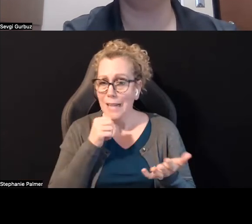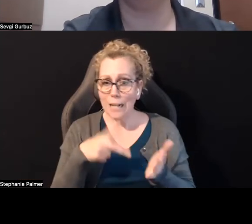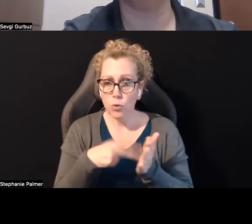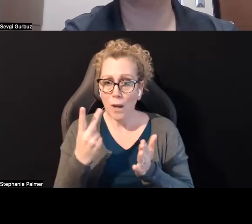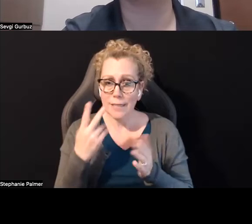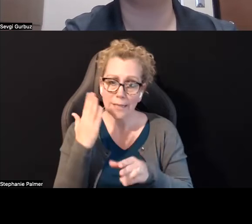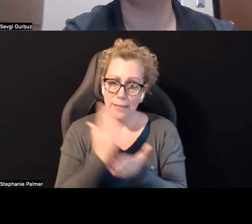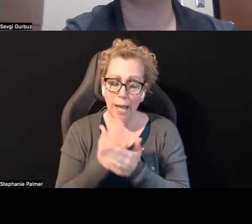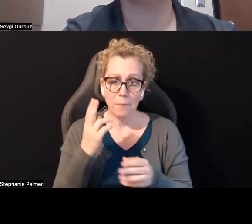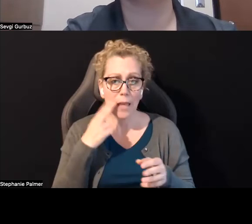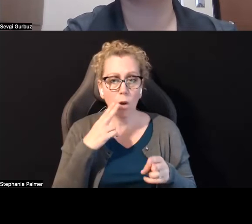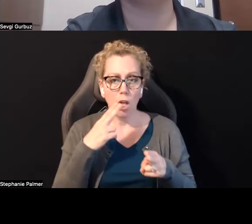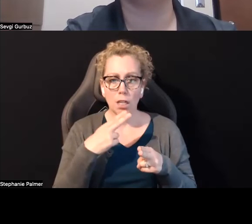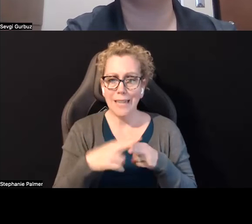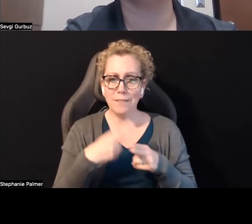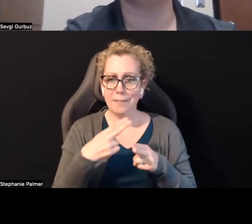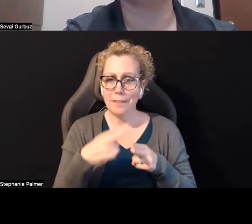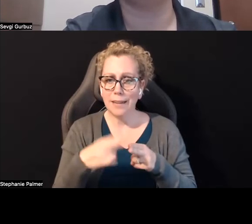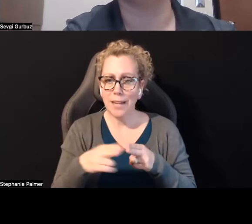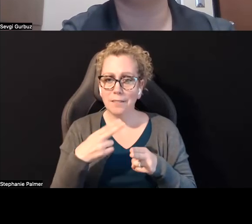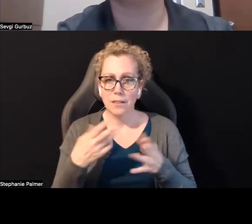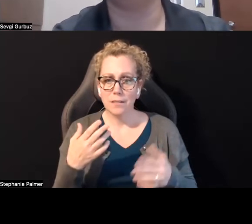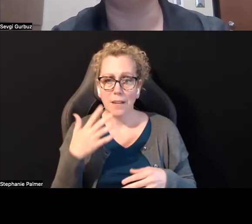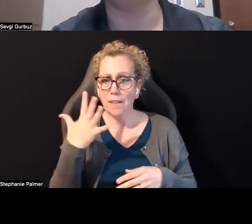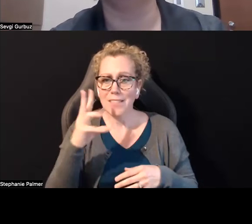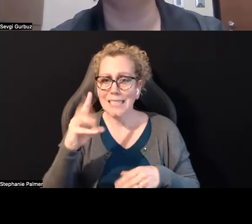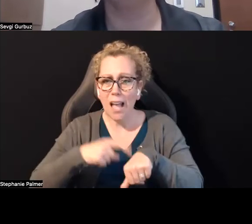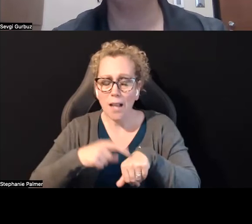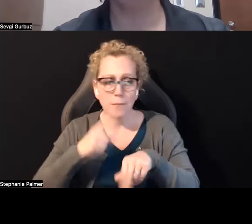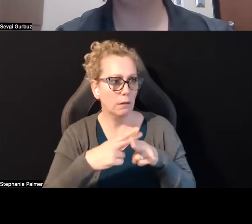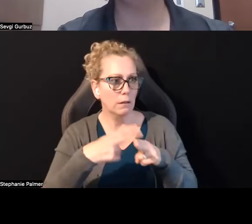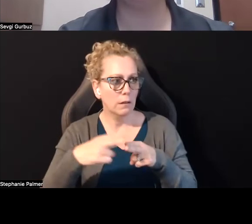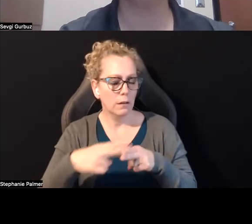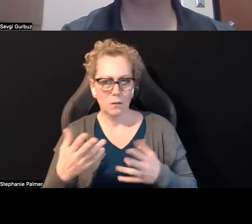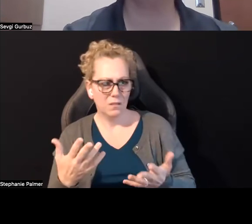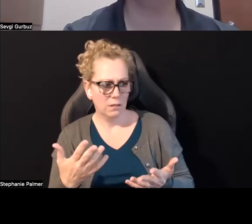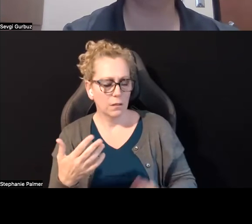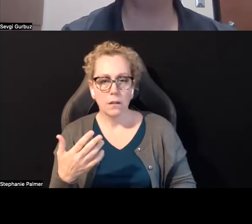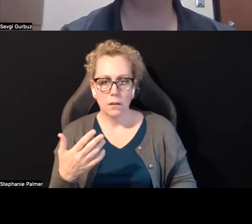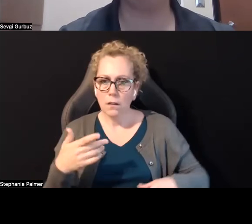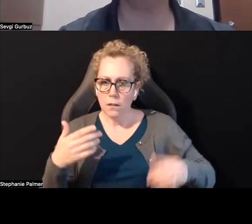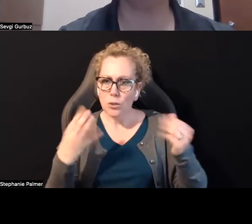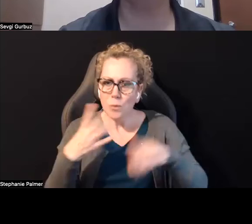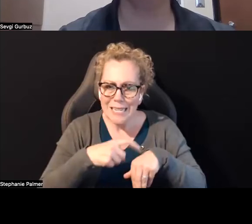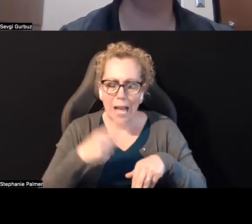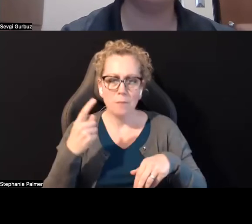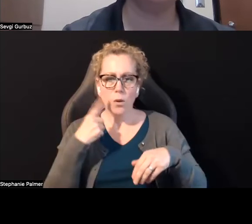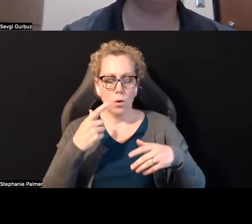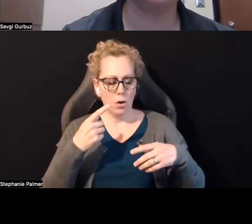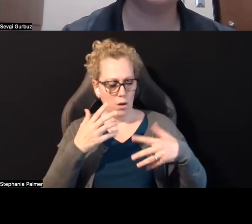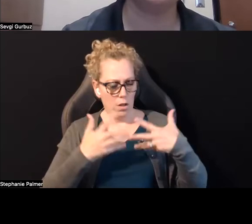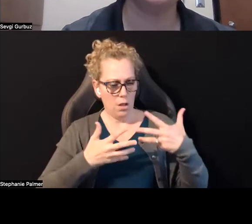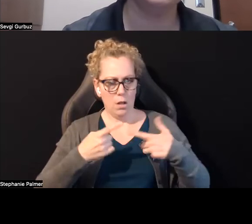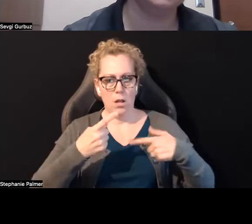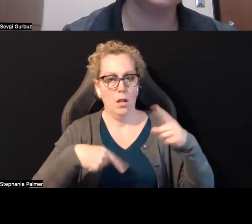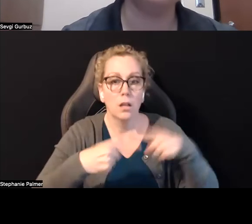instead of doing it once or twice, they'll just go and do it like 5 or 6 times. And so this becomes really